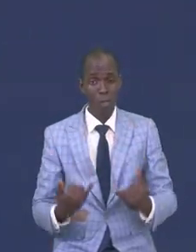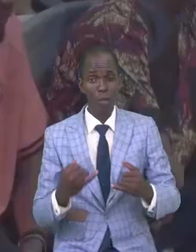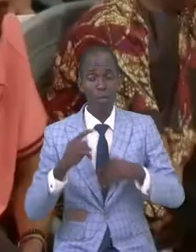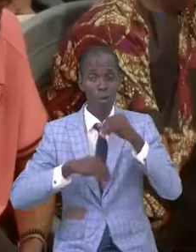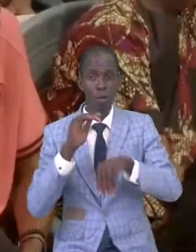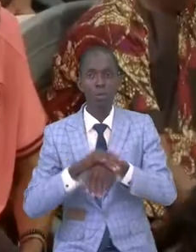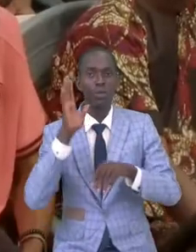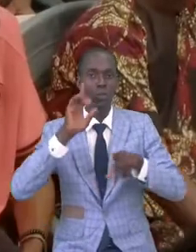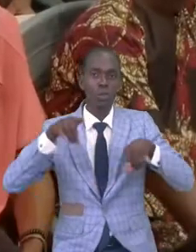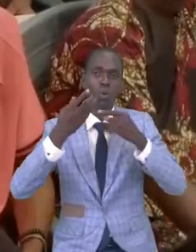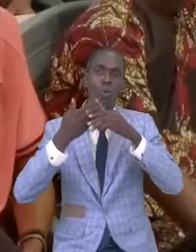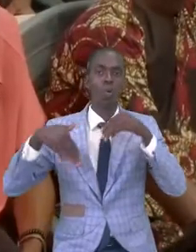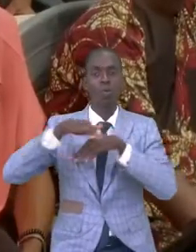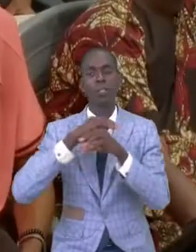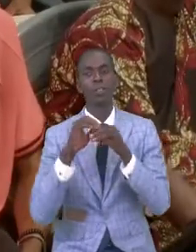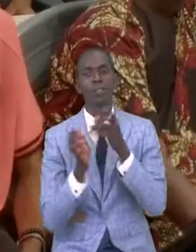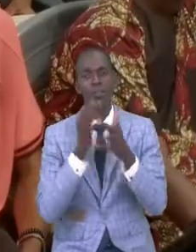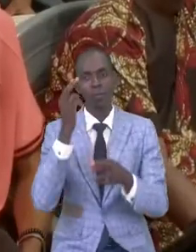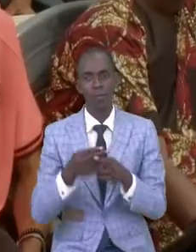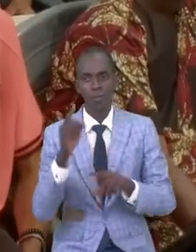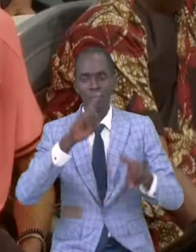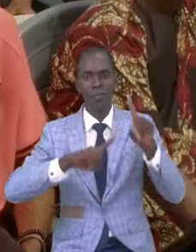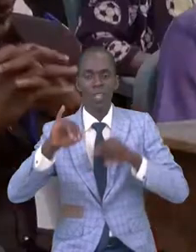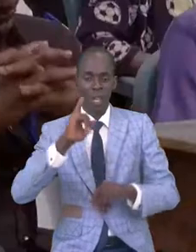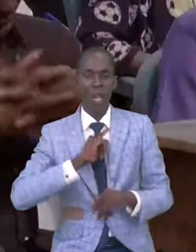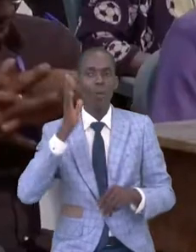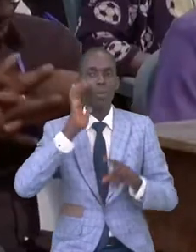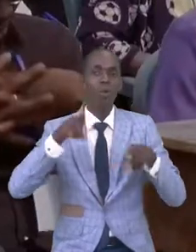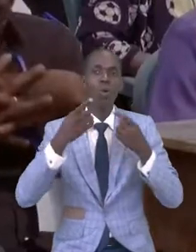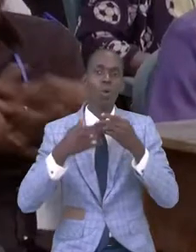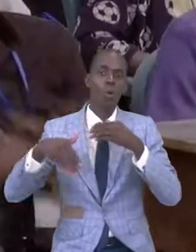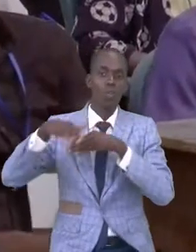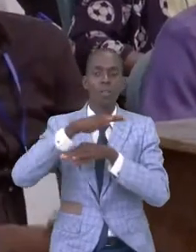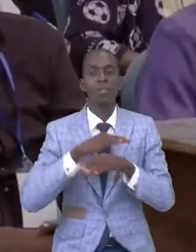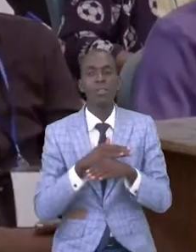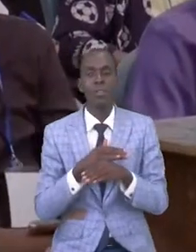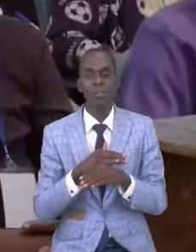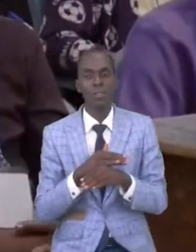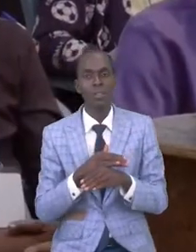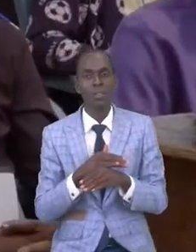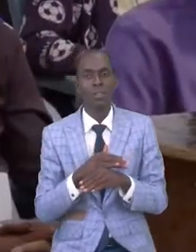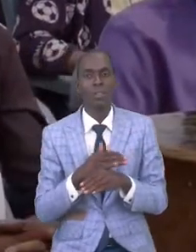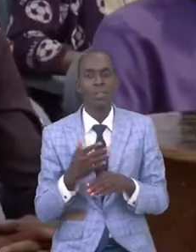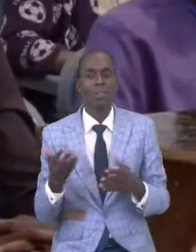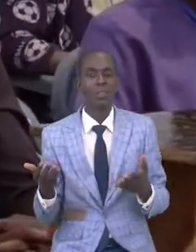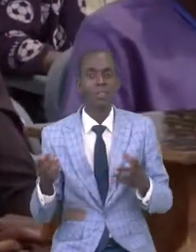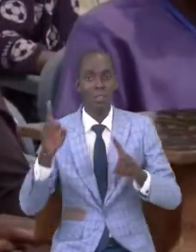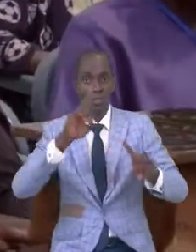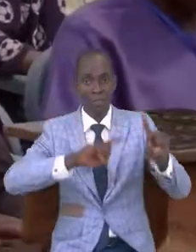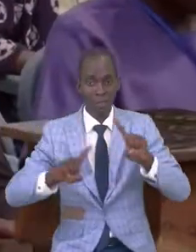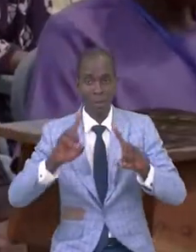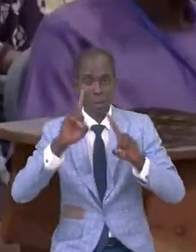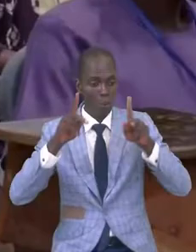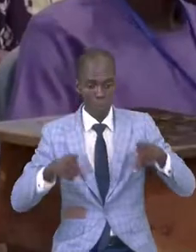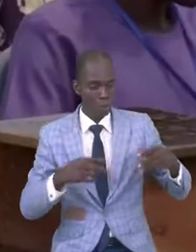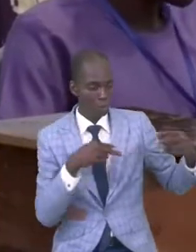over. Amen. I will go over. Tell the person by your side there, look at them,